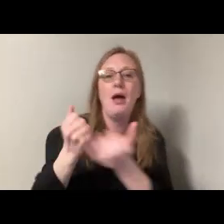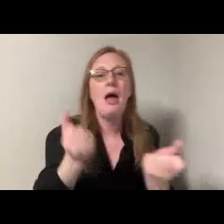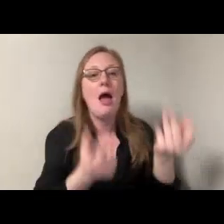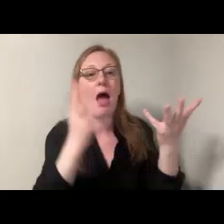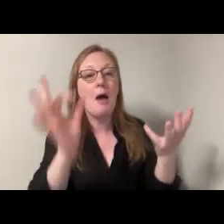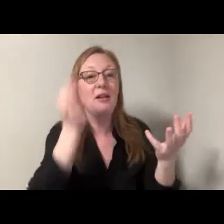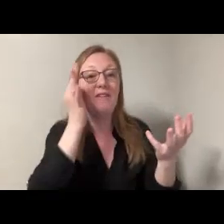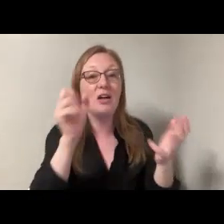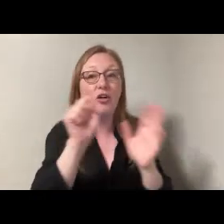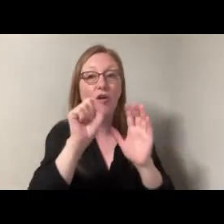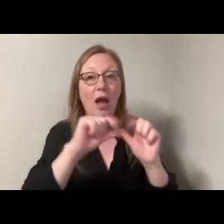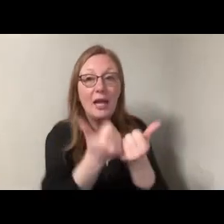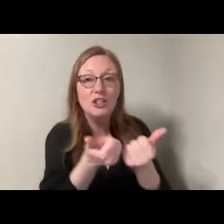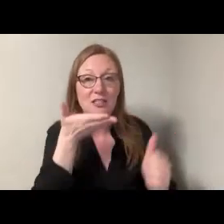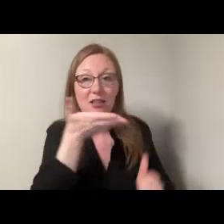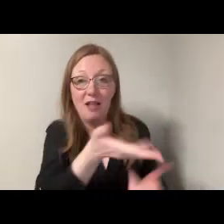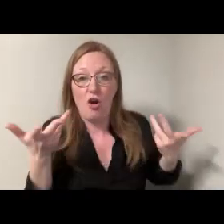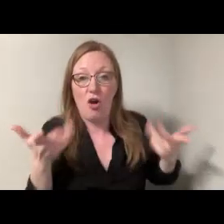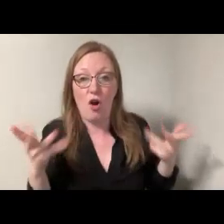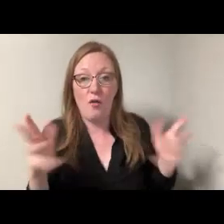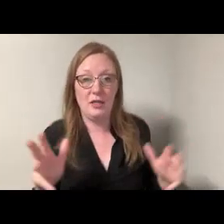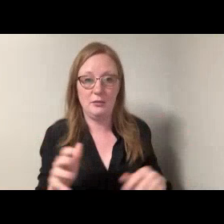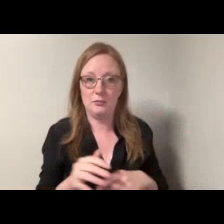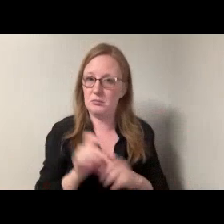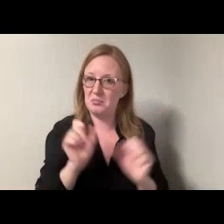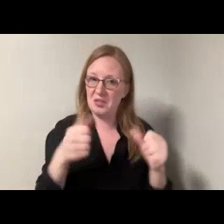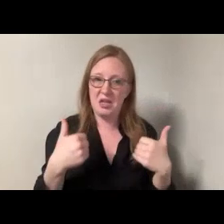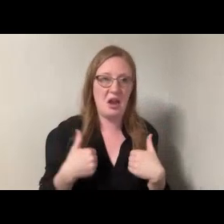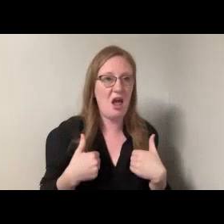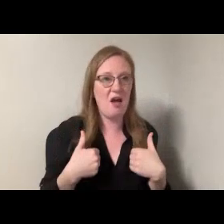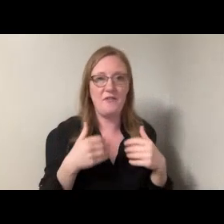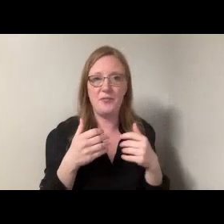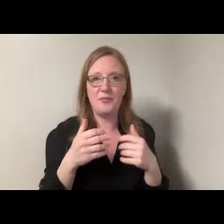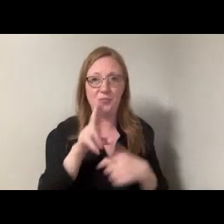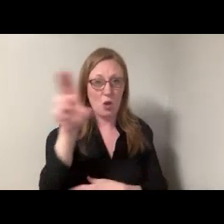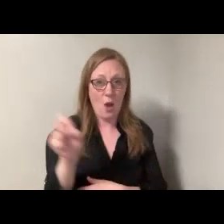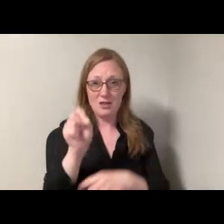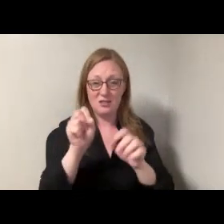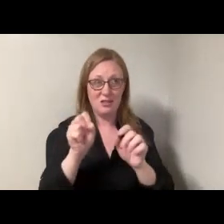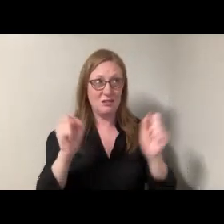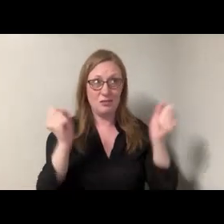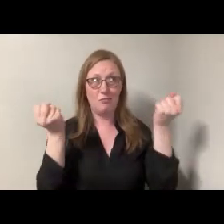there? U.S. You can have. There's a whole in